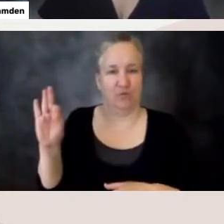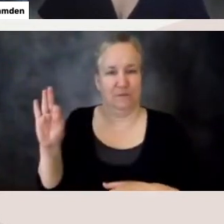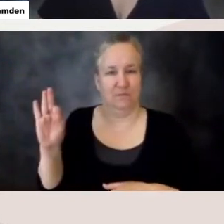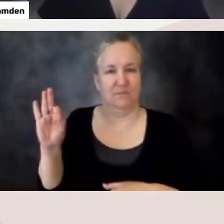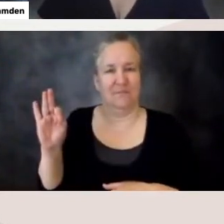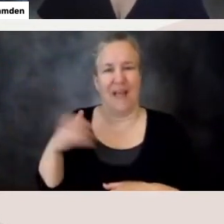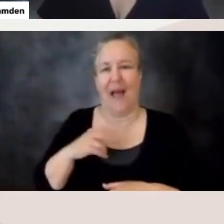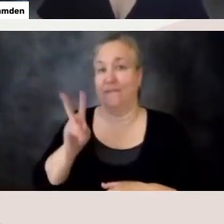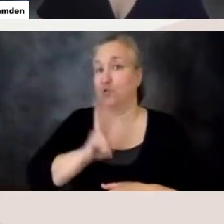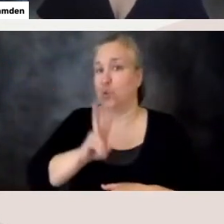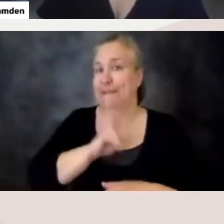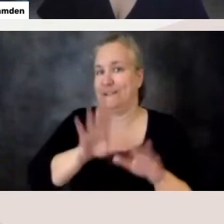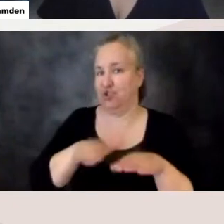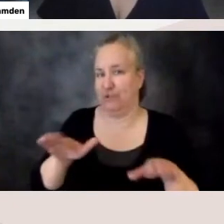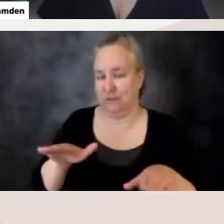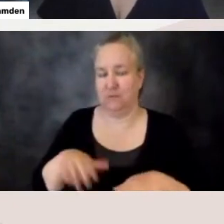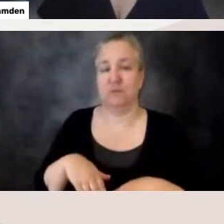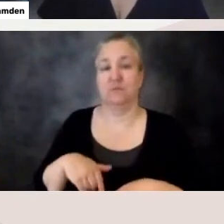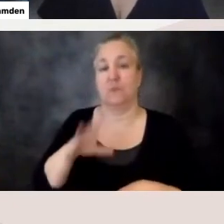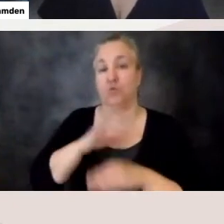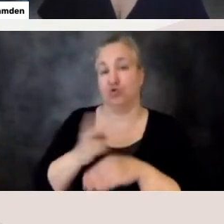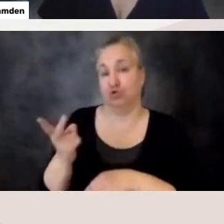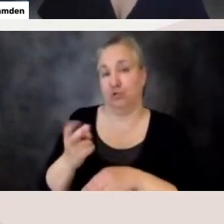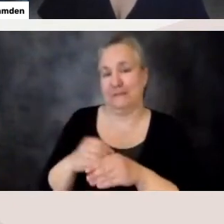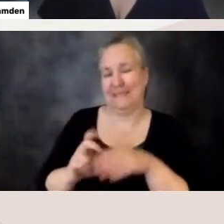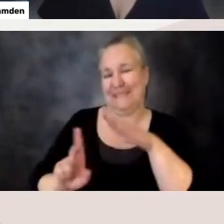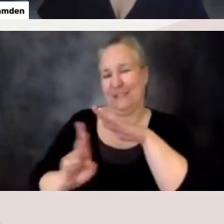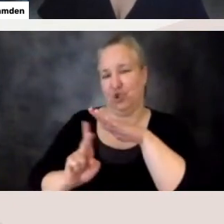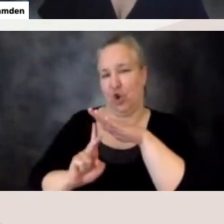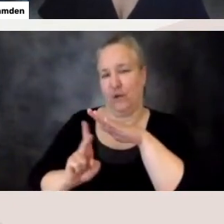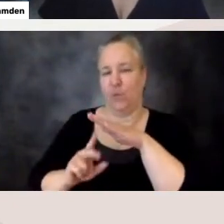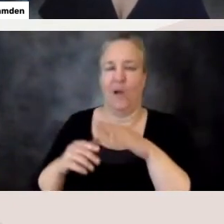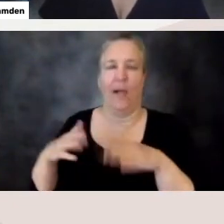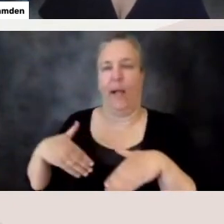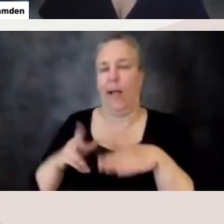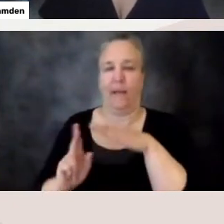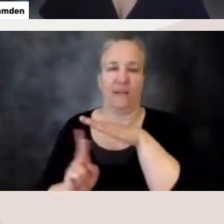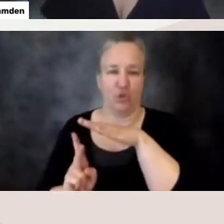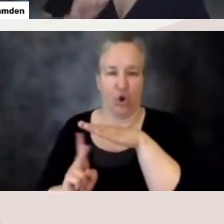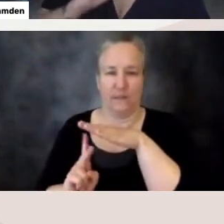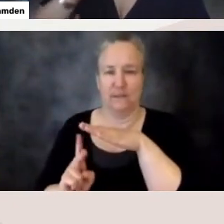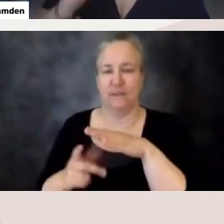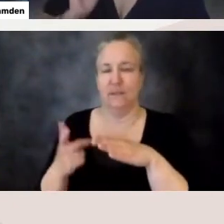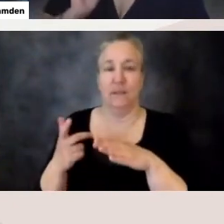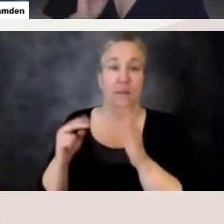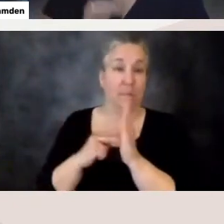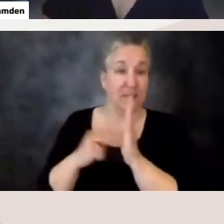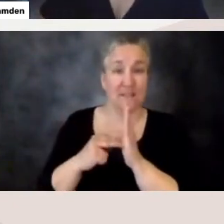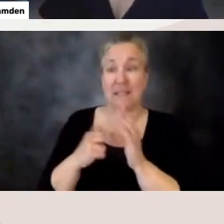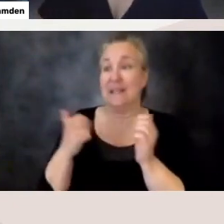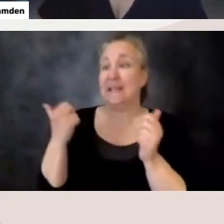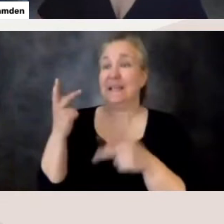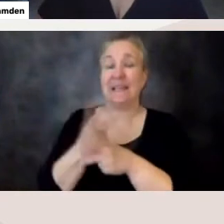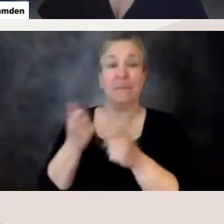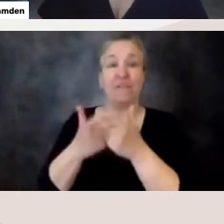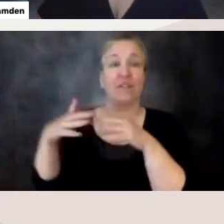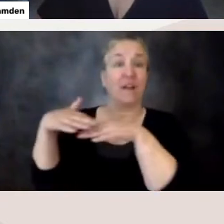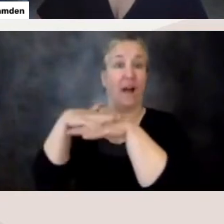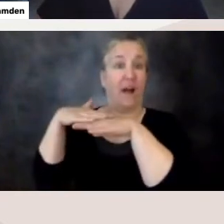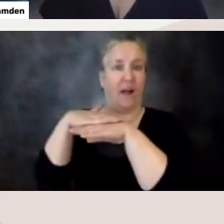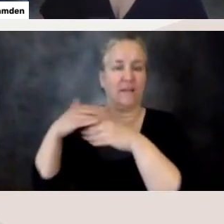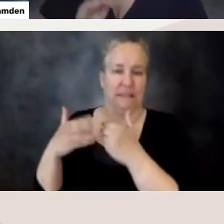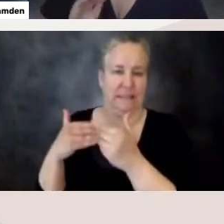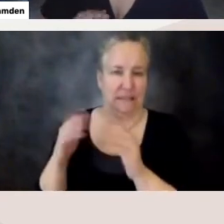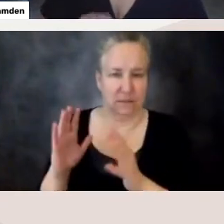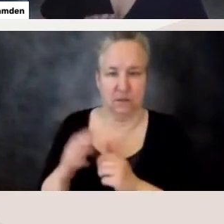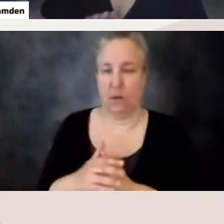I have twins, they were in kindergarten, or they weren't quite in kindergarten. So it was pretty easy to keep everything really high level. And the